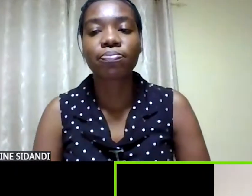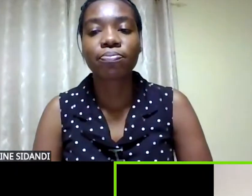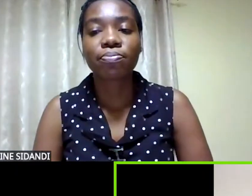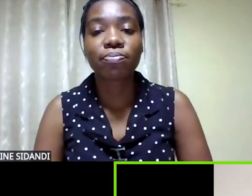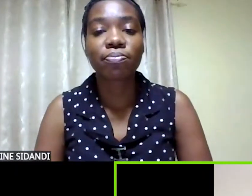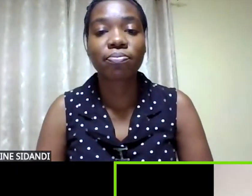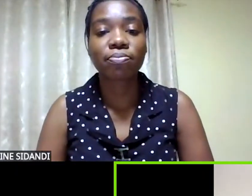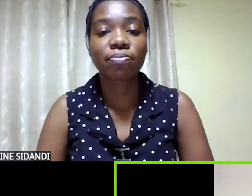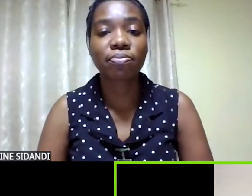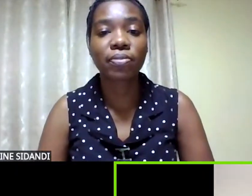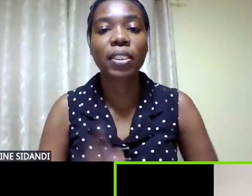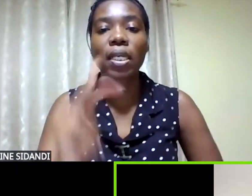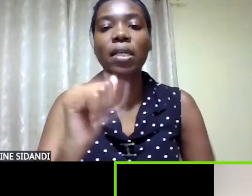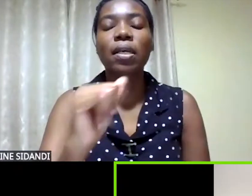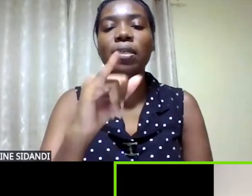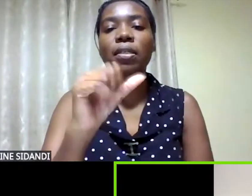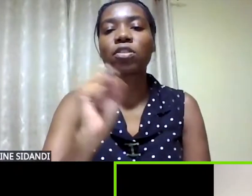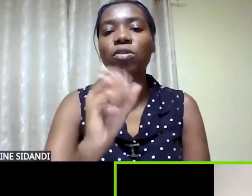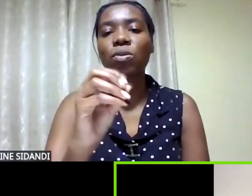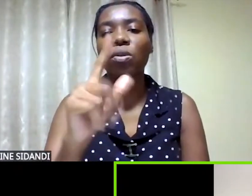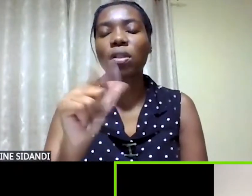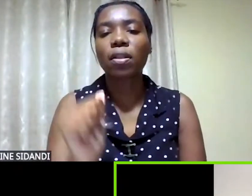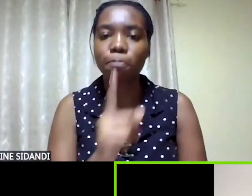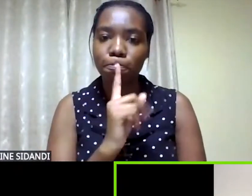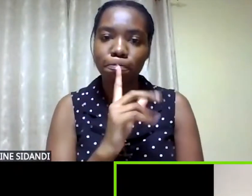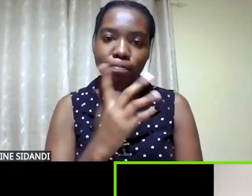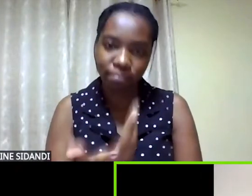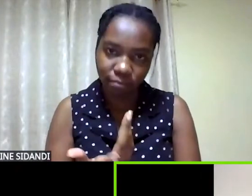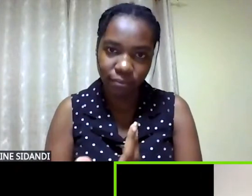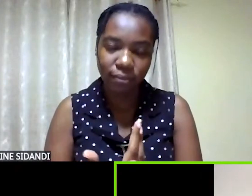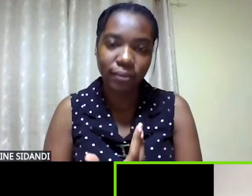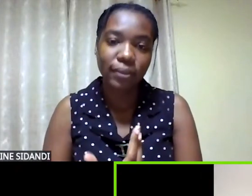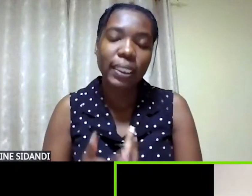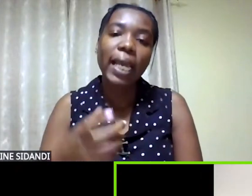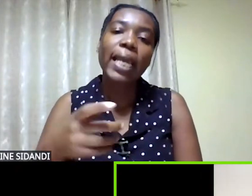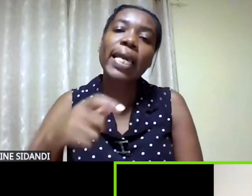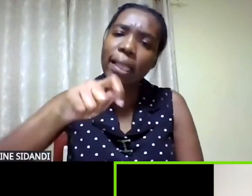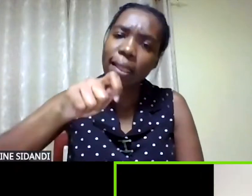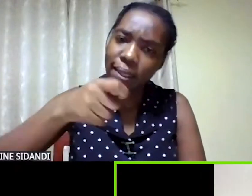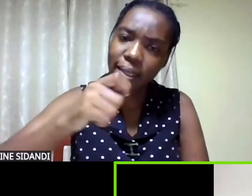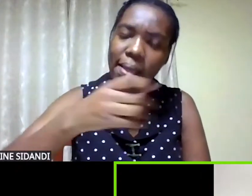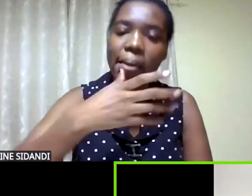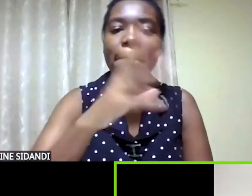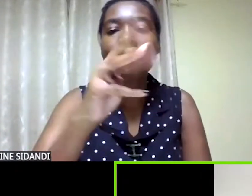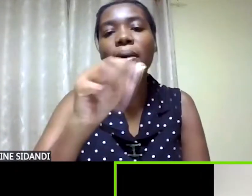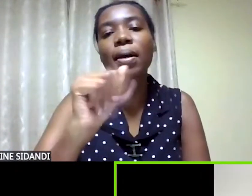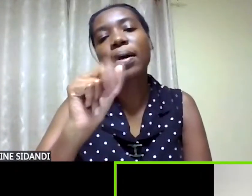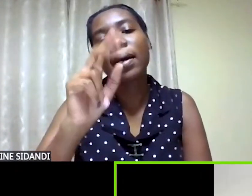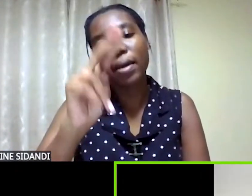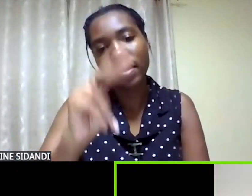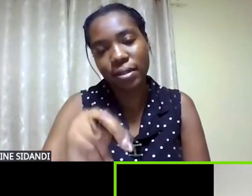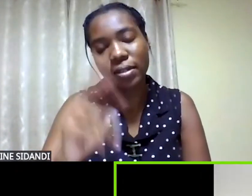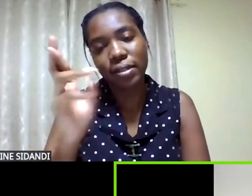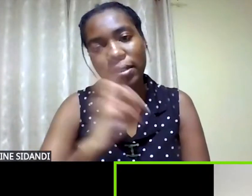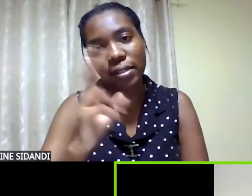Naisola has clarified in saying that the key man risk factor you can